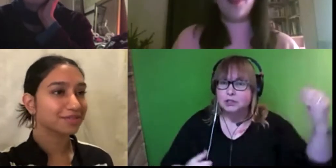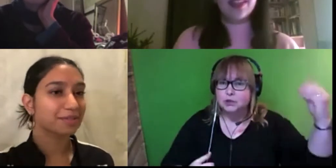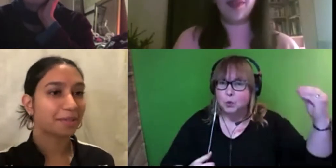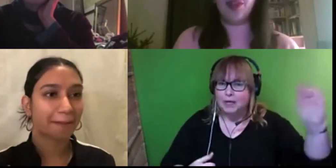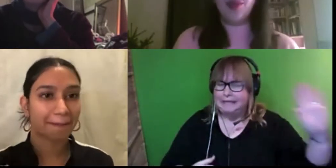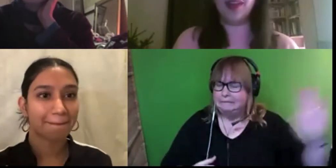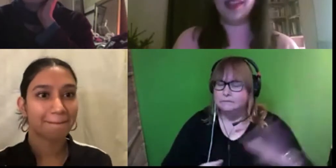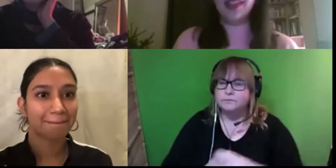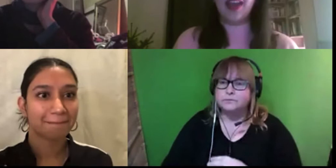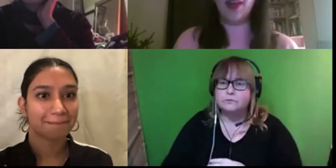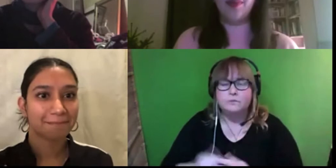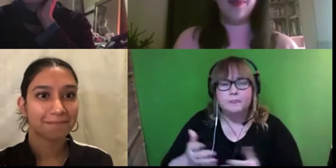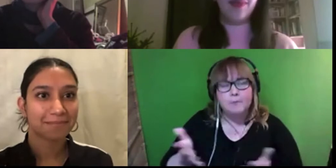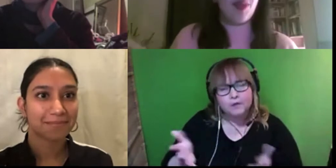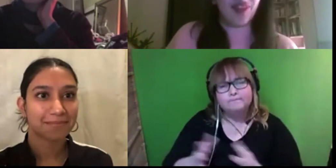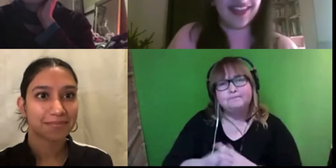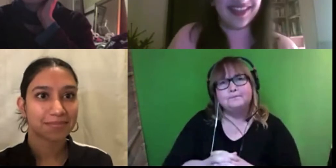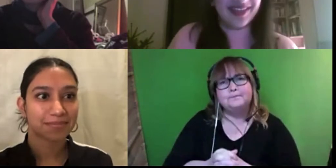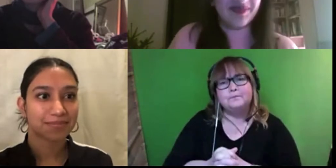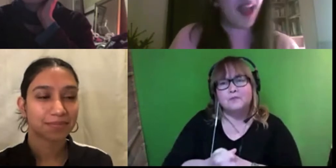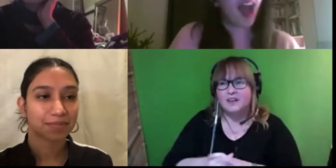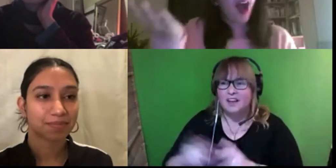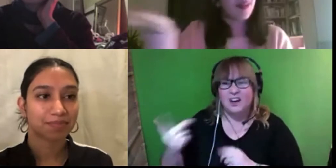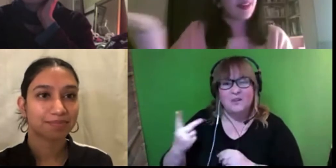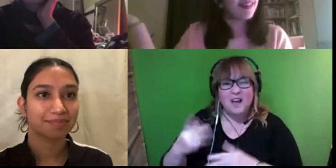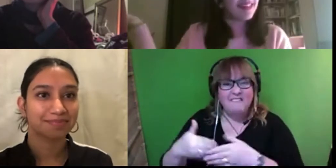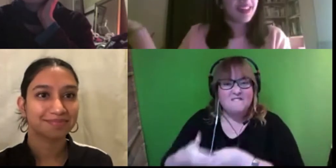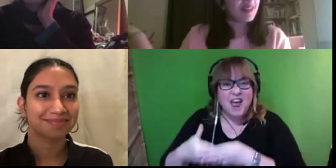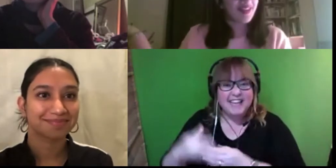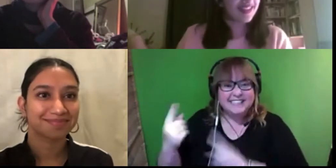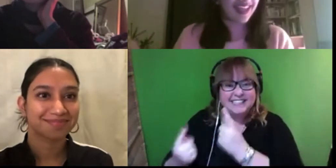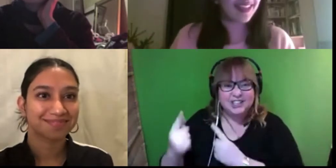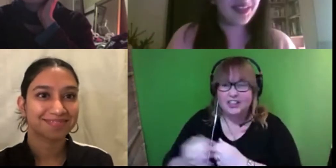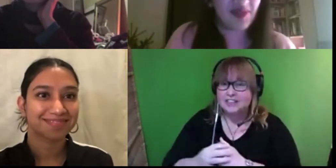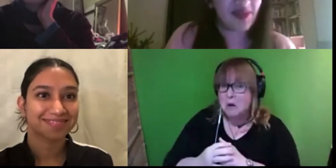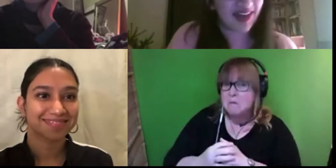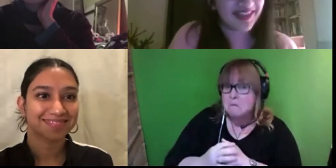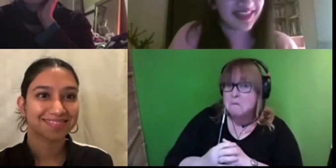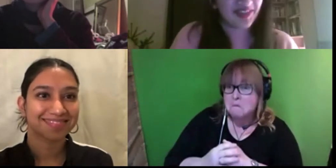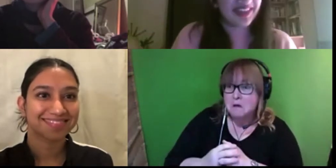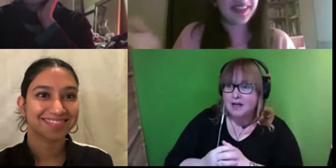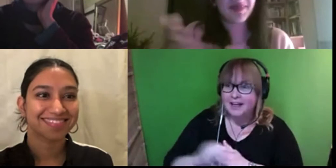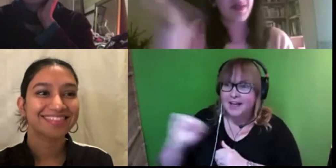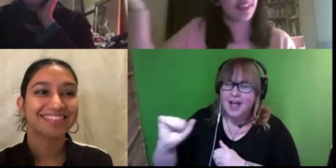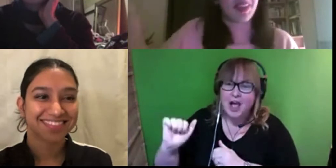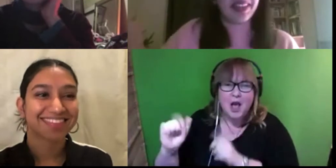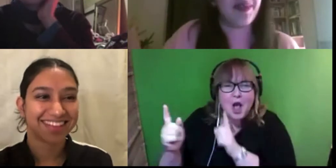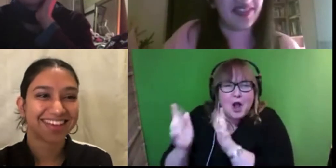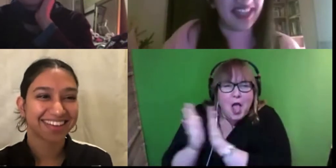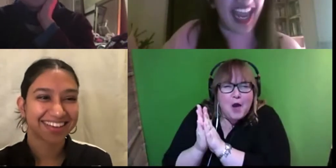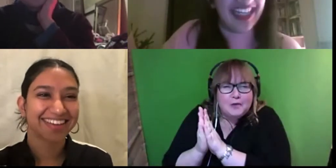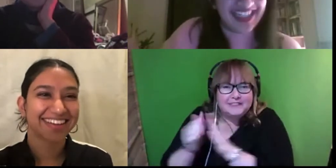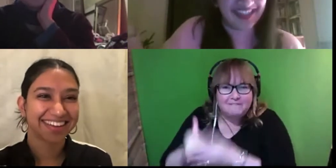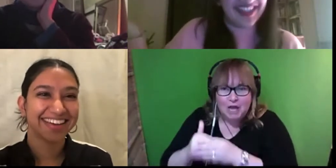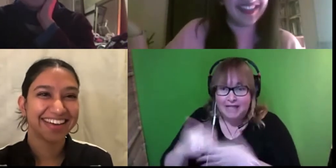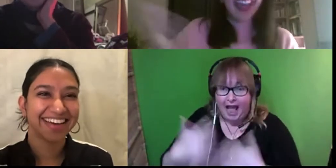well, first and foremost, we're friends. I would go, you know, as far to say as you're one of my closest friends, and maybe it's the first time I've